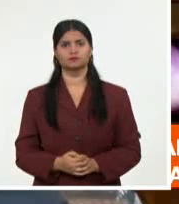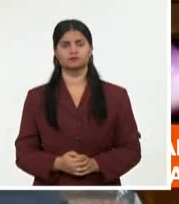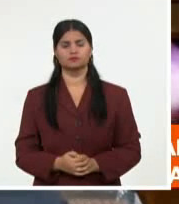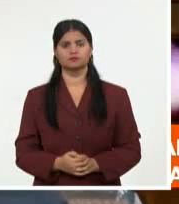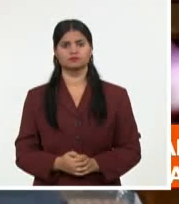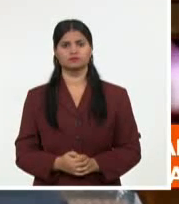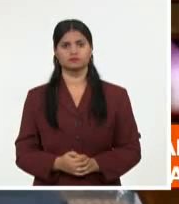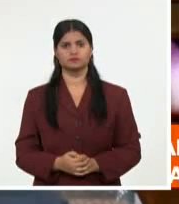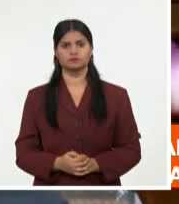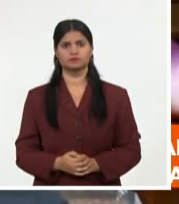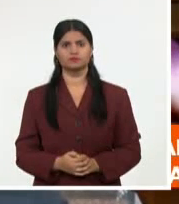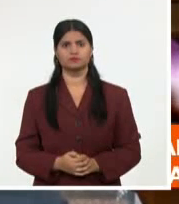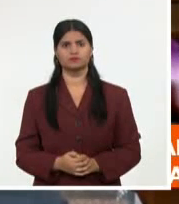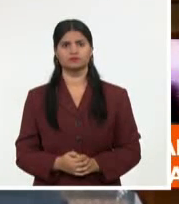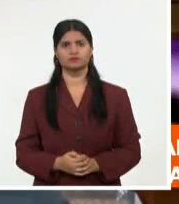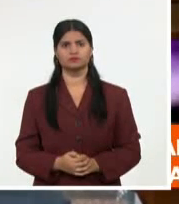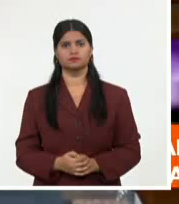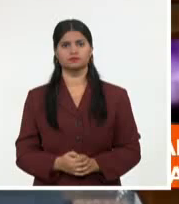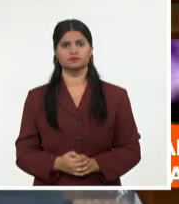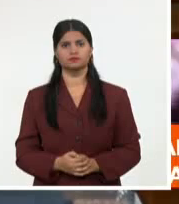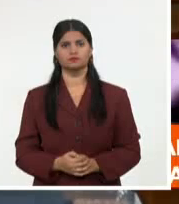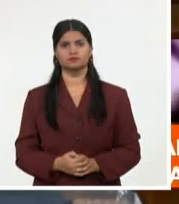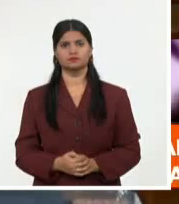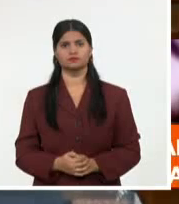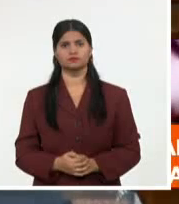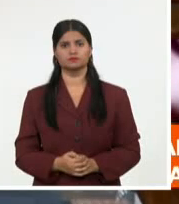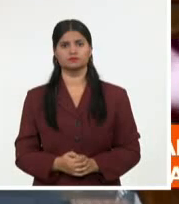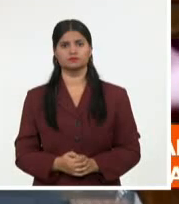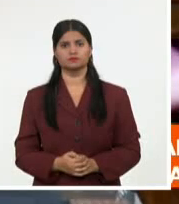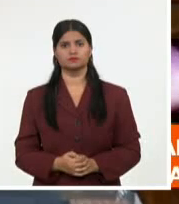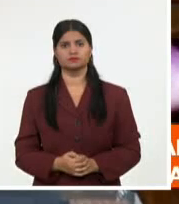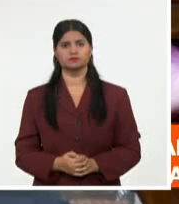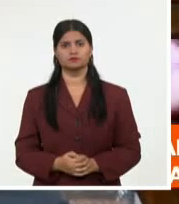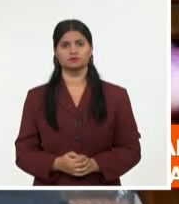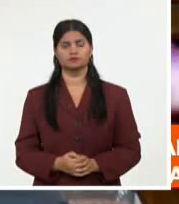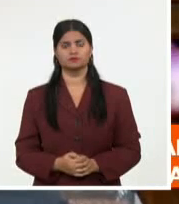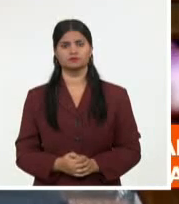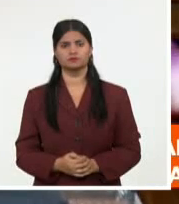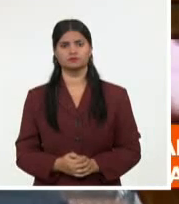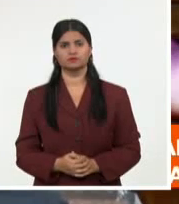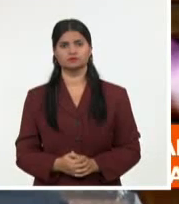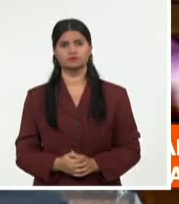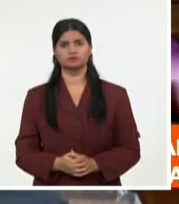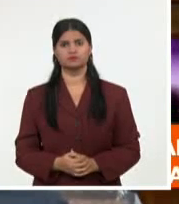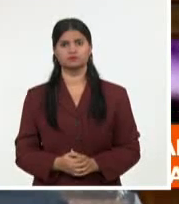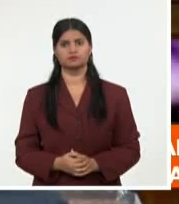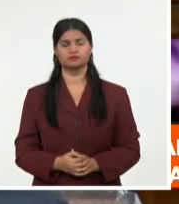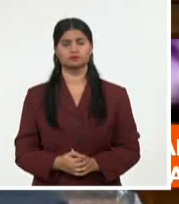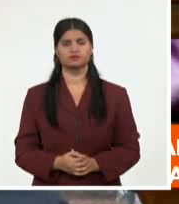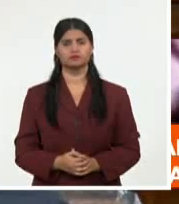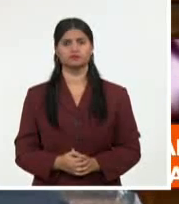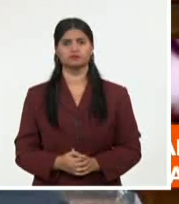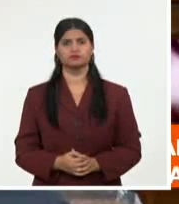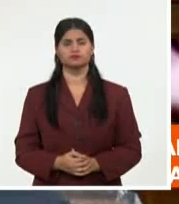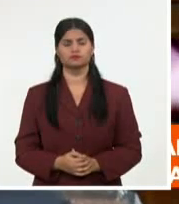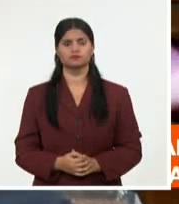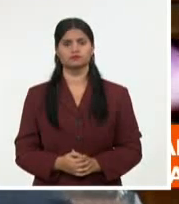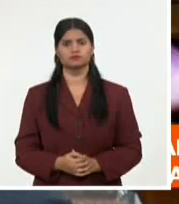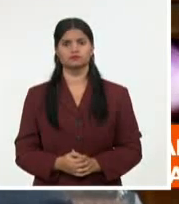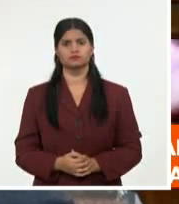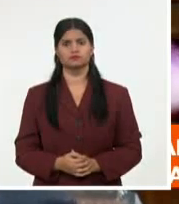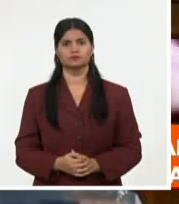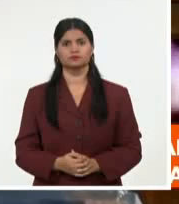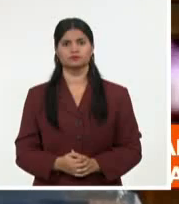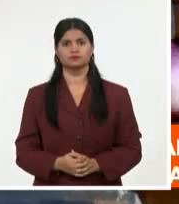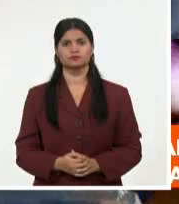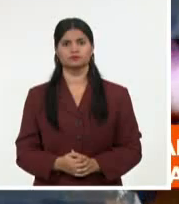U.S. blockade on our country, something that is manifested every year at the United Nations with the unwavering